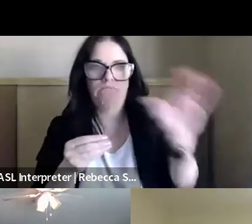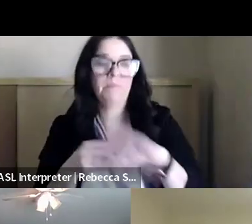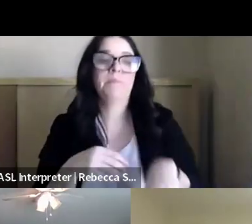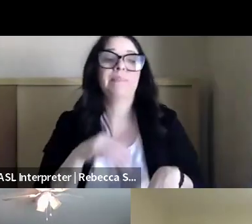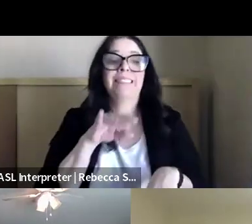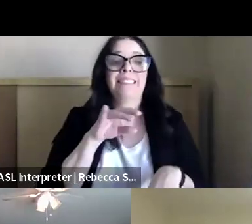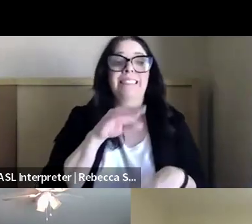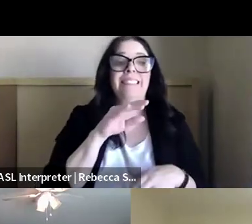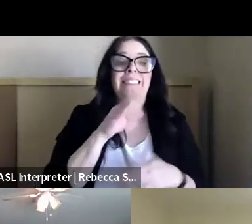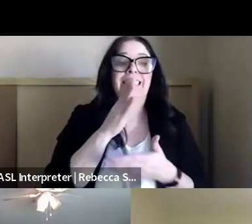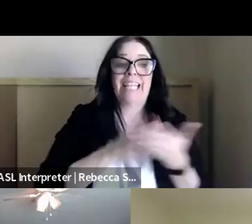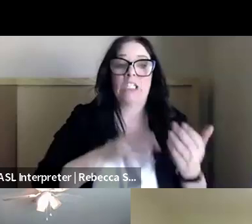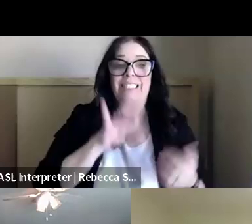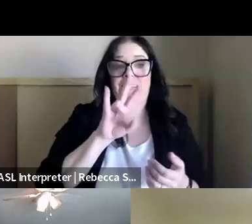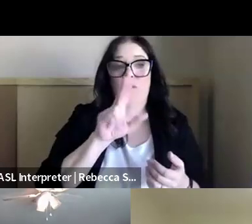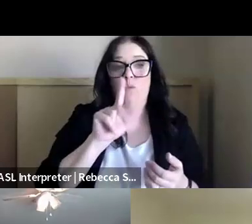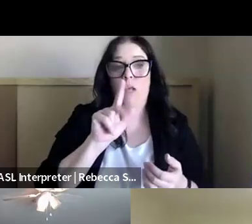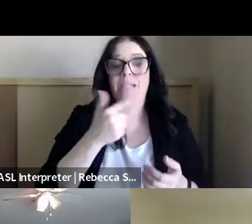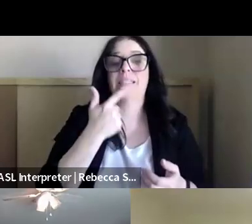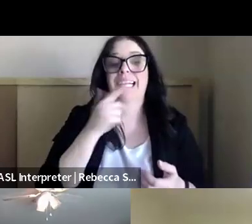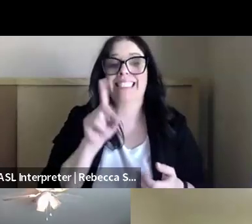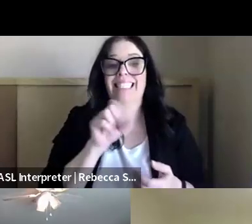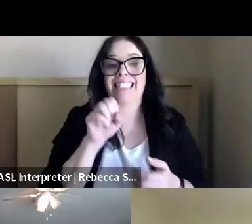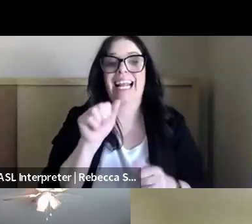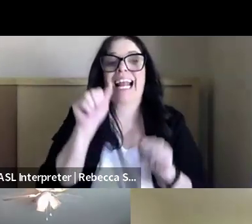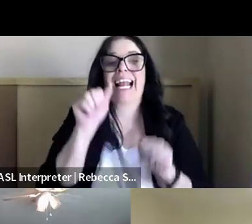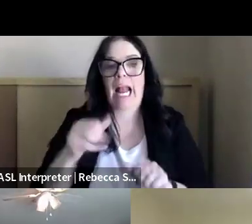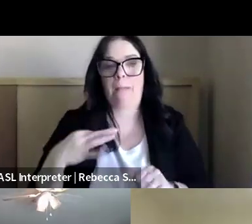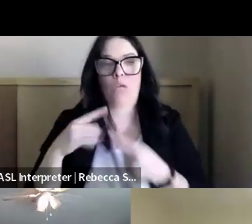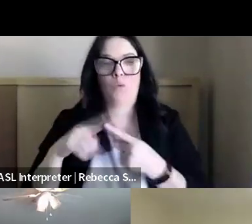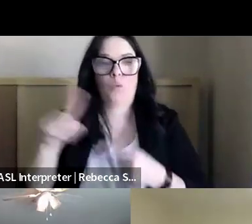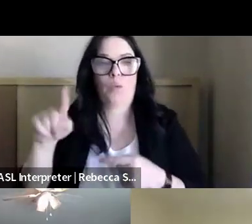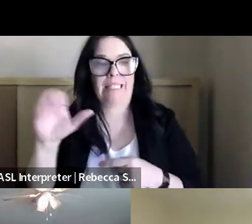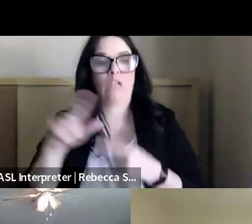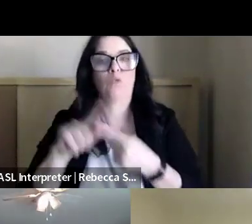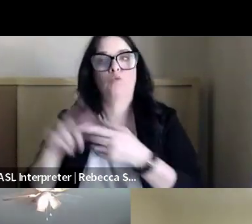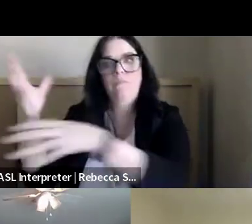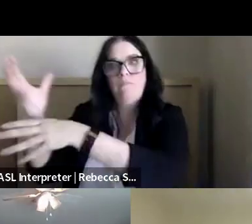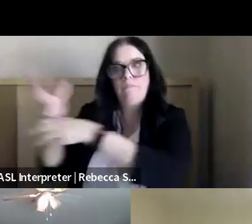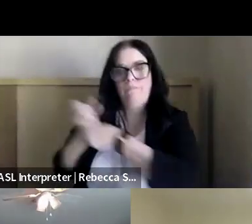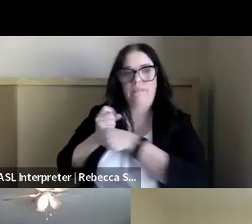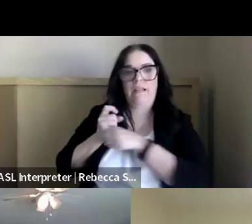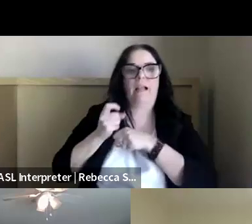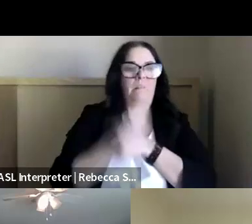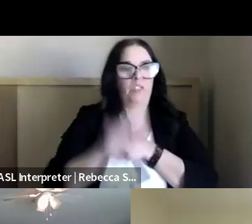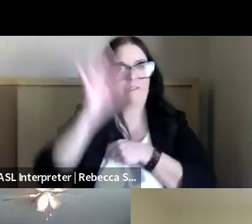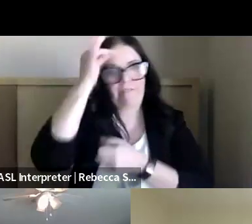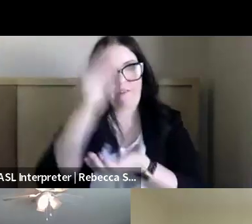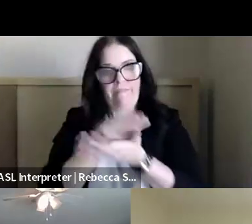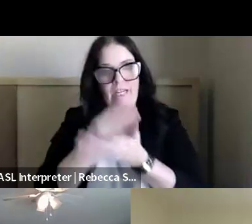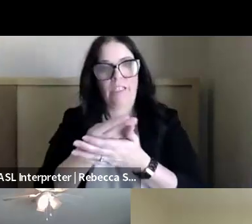DSEs may apply to ACL to administer the federal funding to grantees under Part C